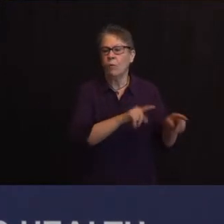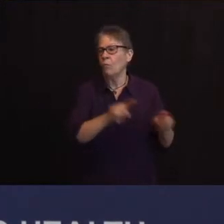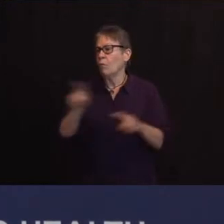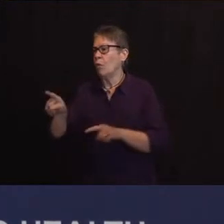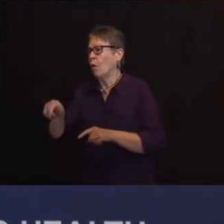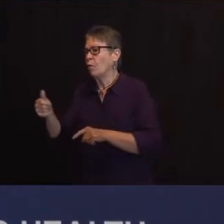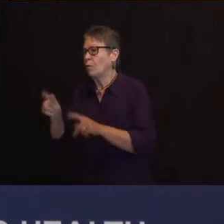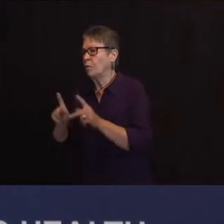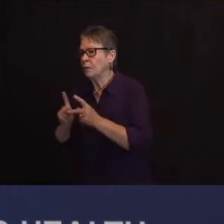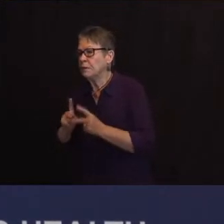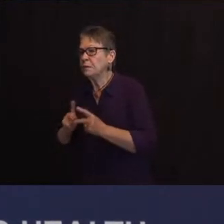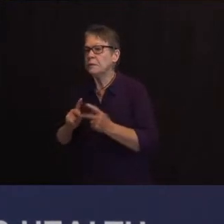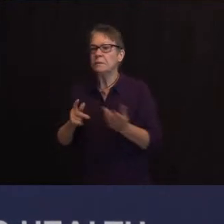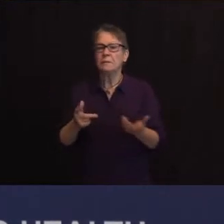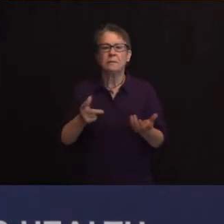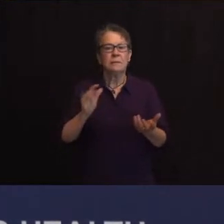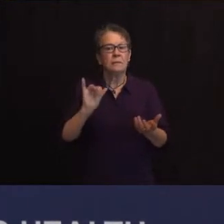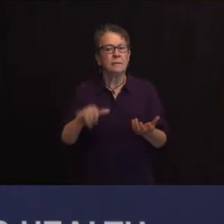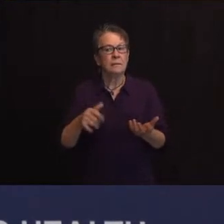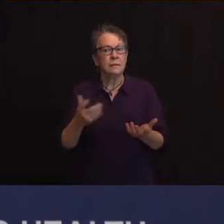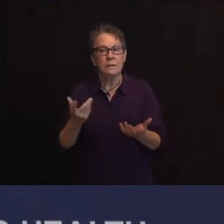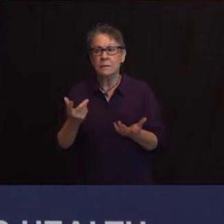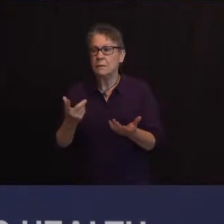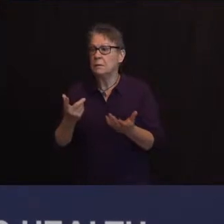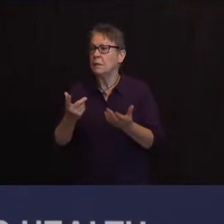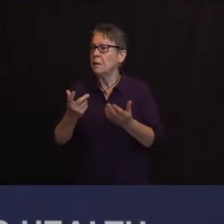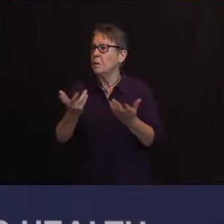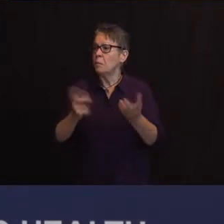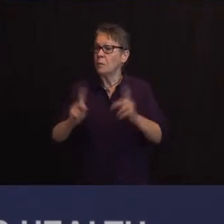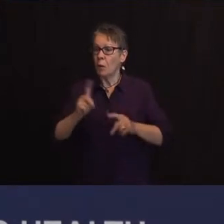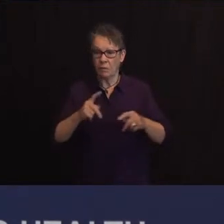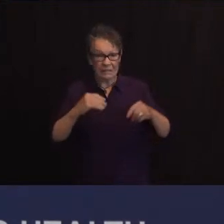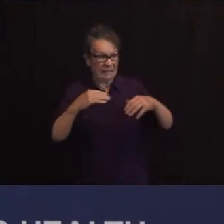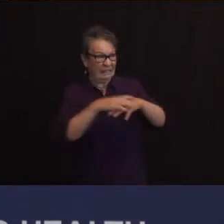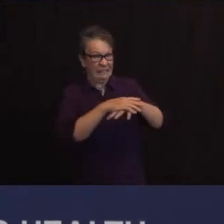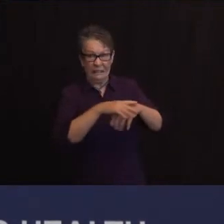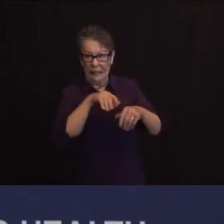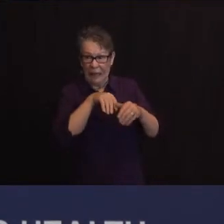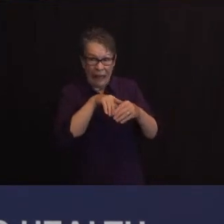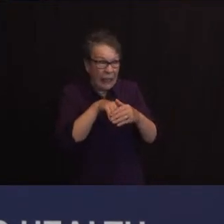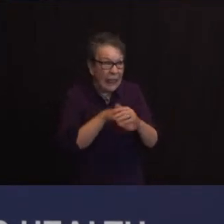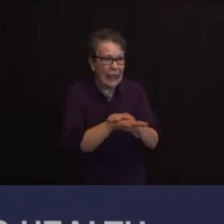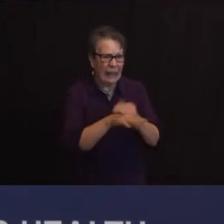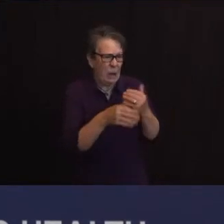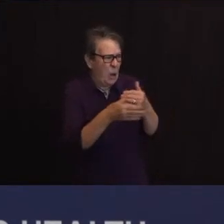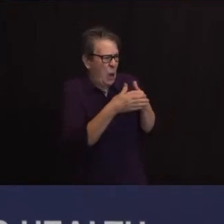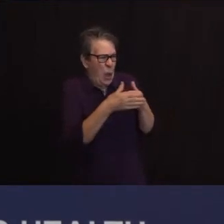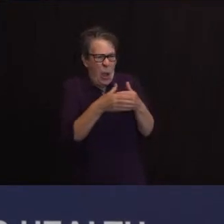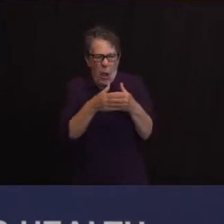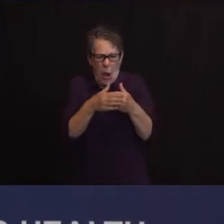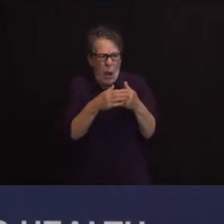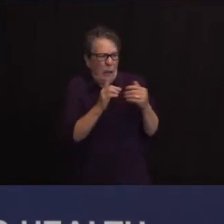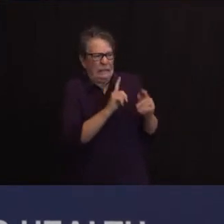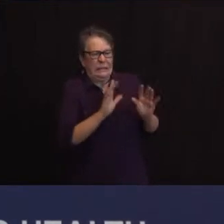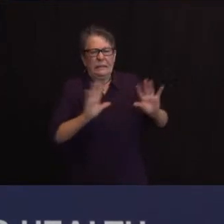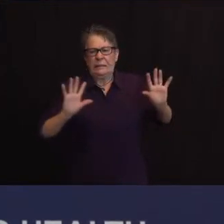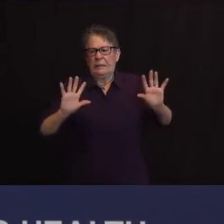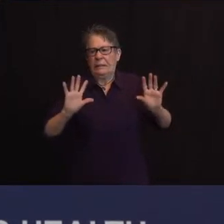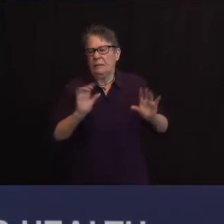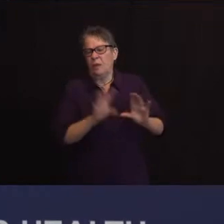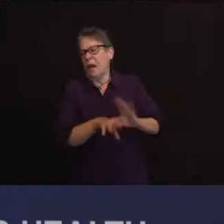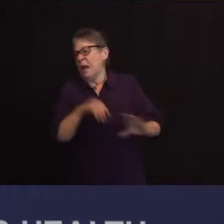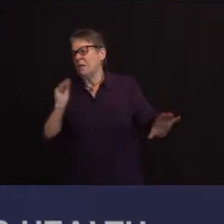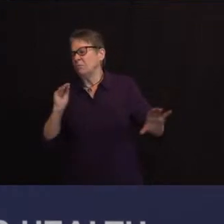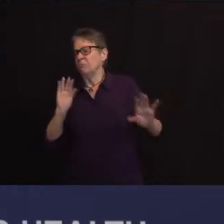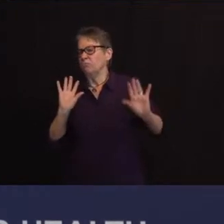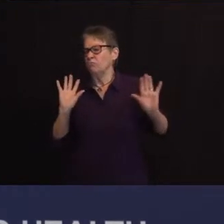you're about to walk into a place that's got tables on top of each other, and you look around and not a lot of mask wearing, you vote with your